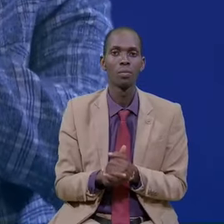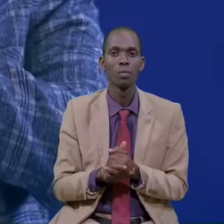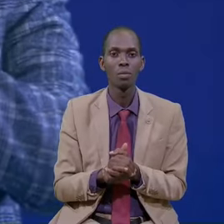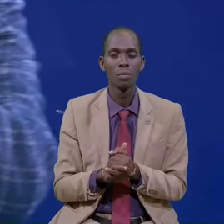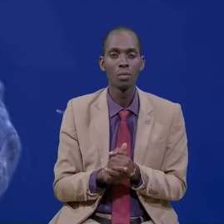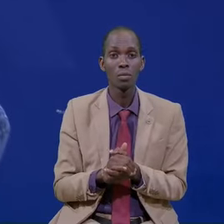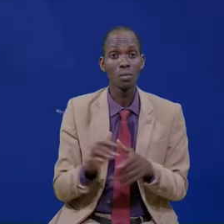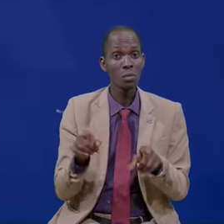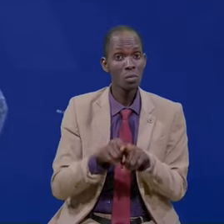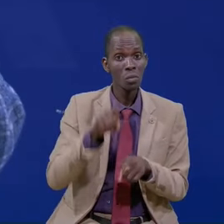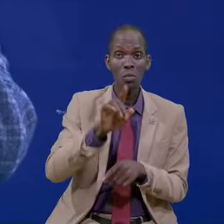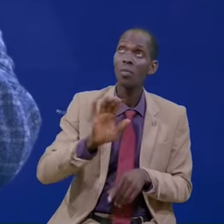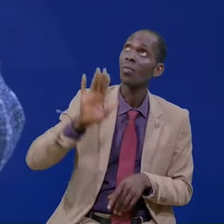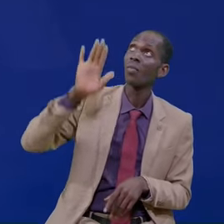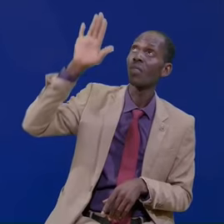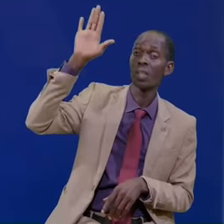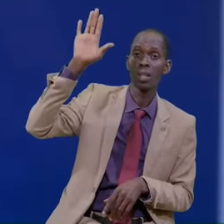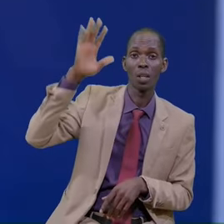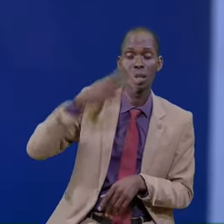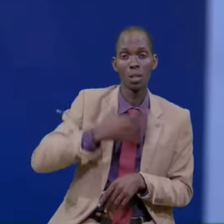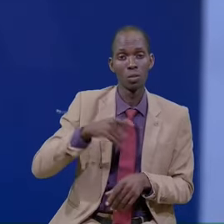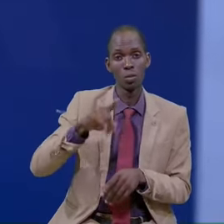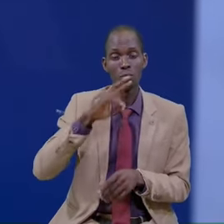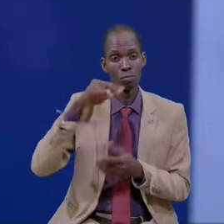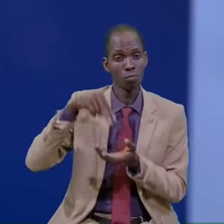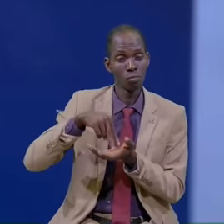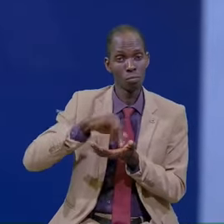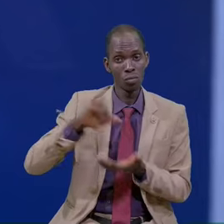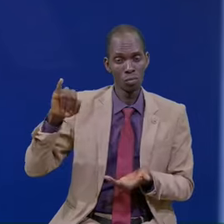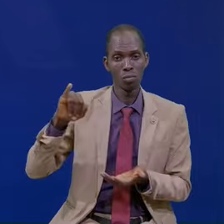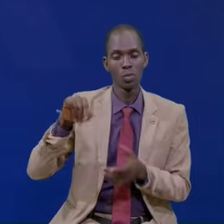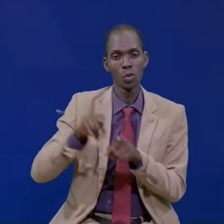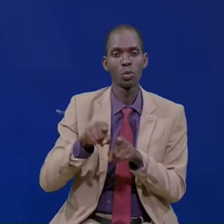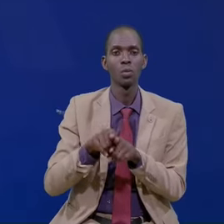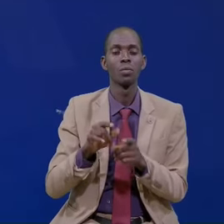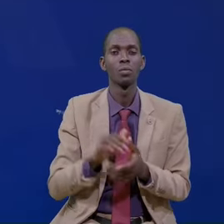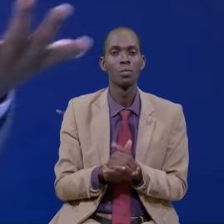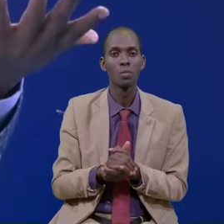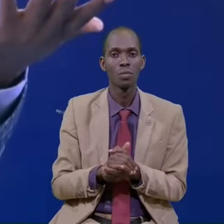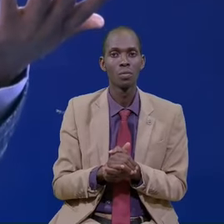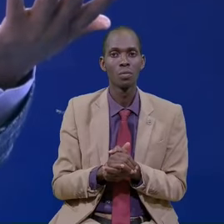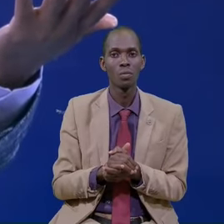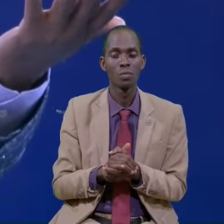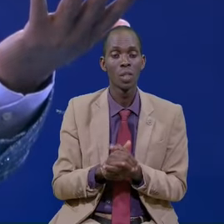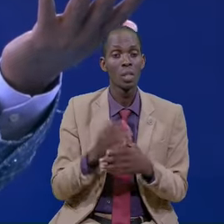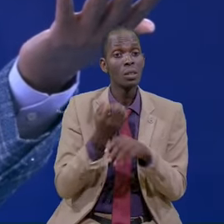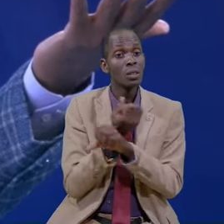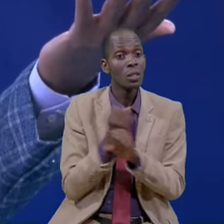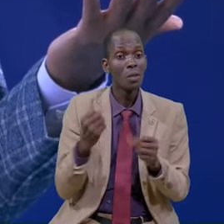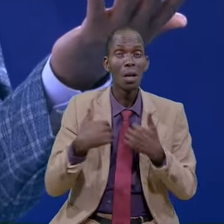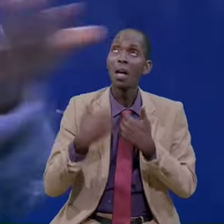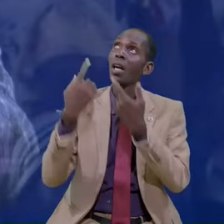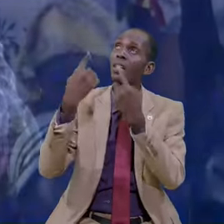as you are raising up your hands I want you to stand up salvation has